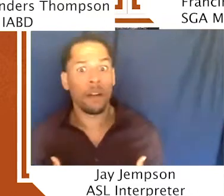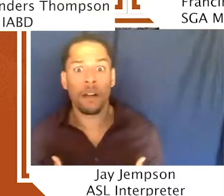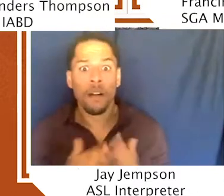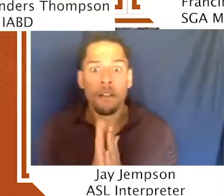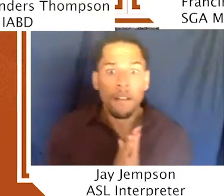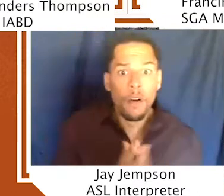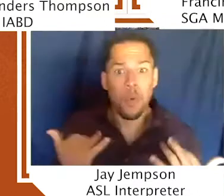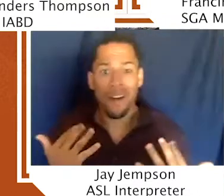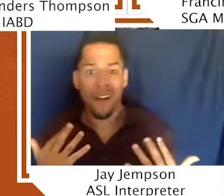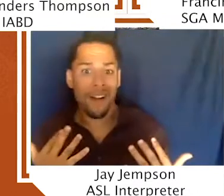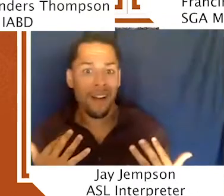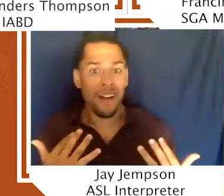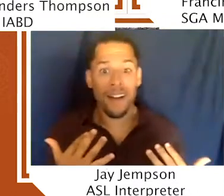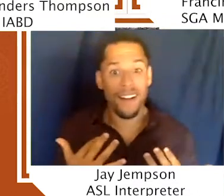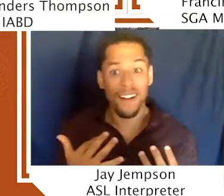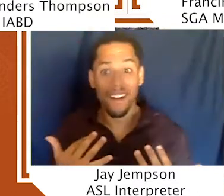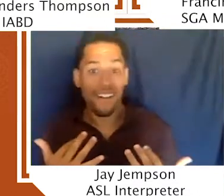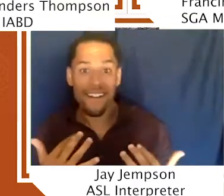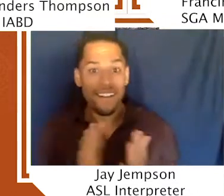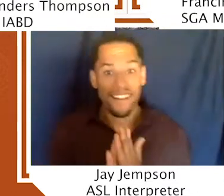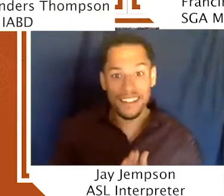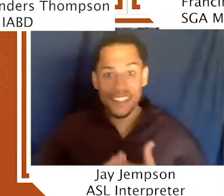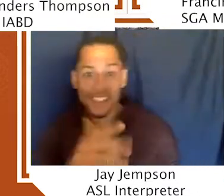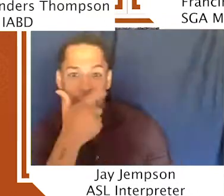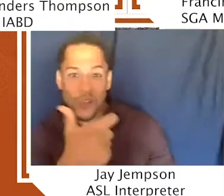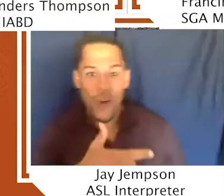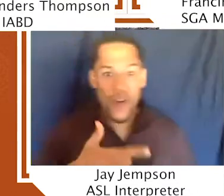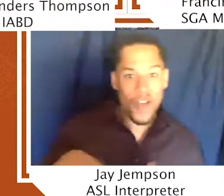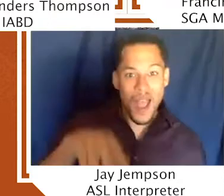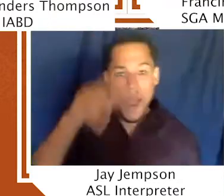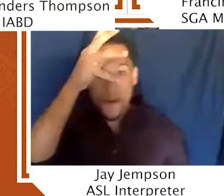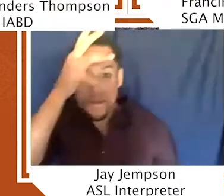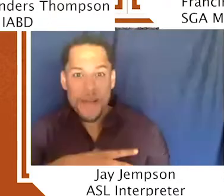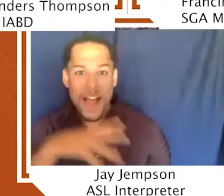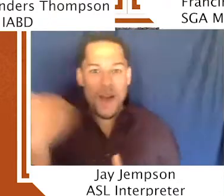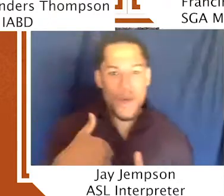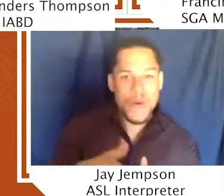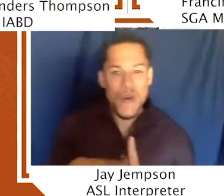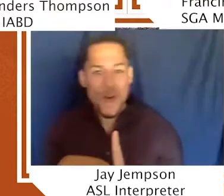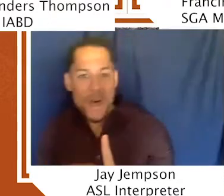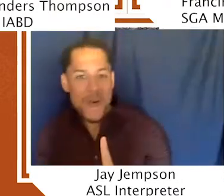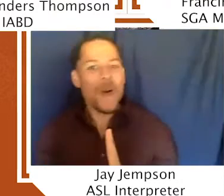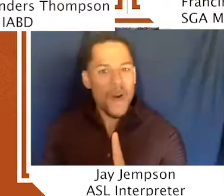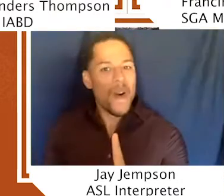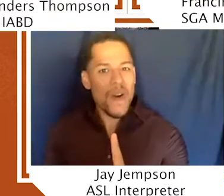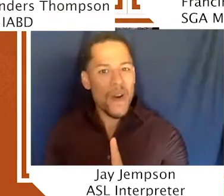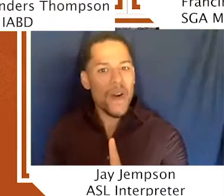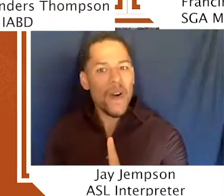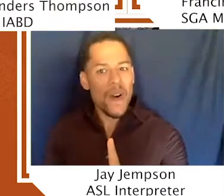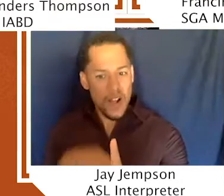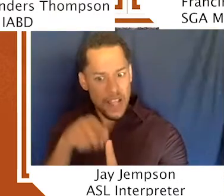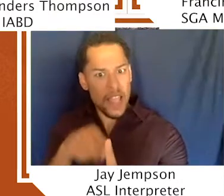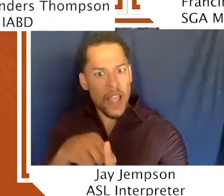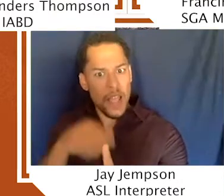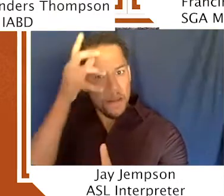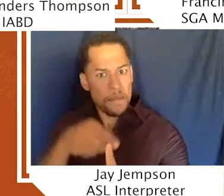and nothing happened, you know? And I was like, Mark, he's all about it. He's down. He's conscious. He woke. He